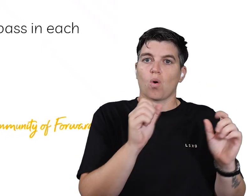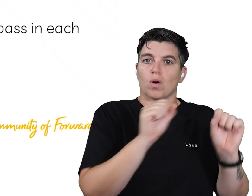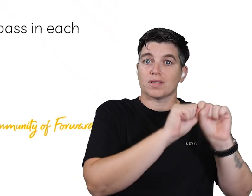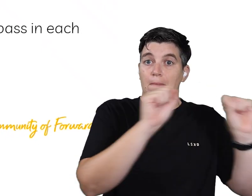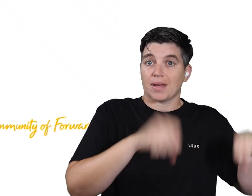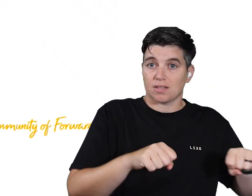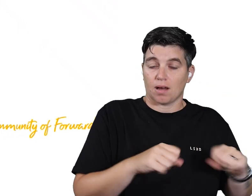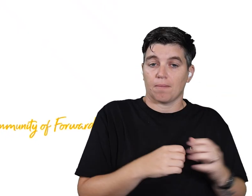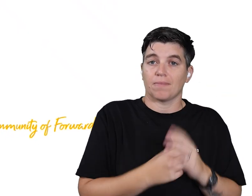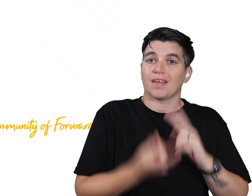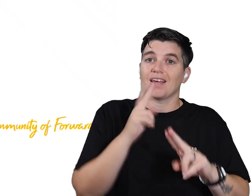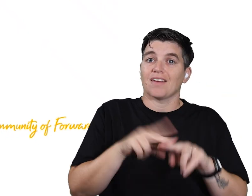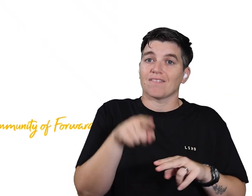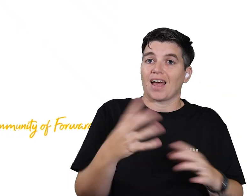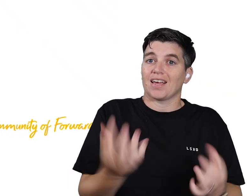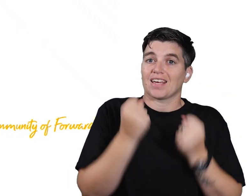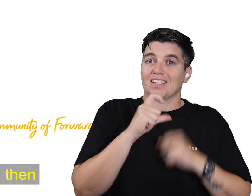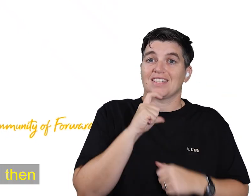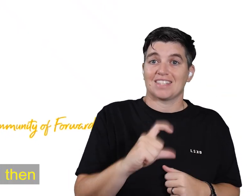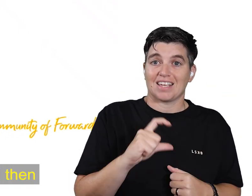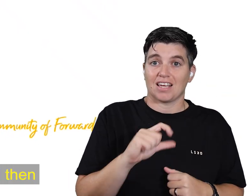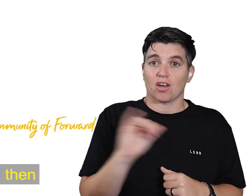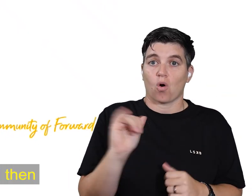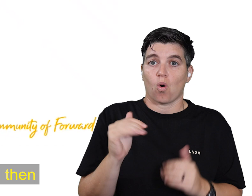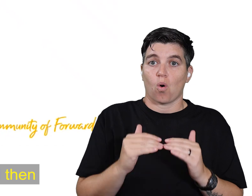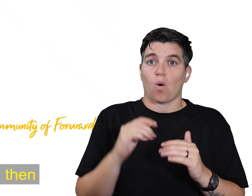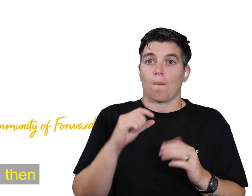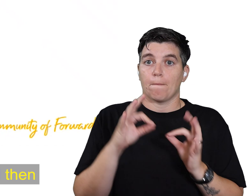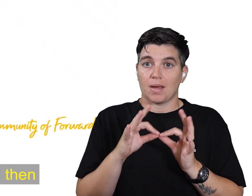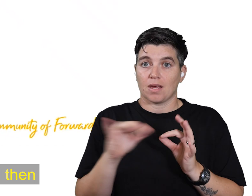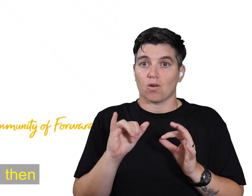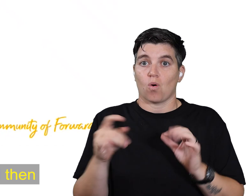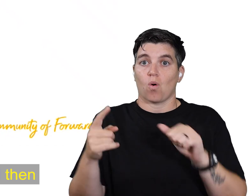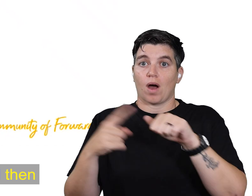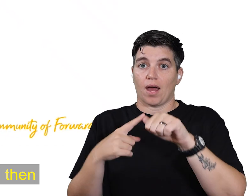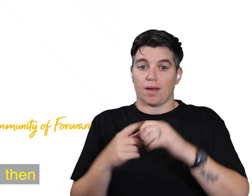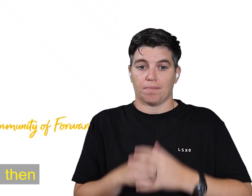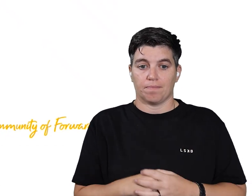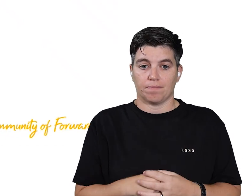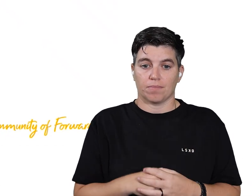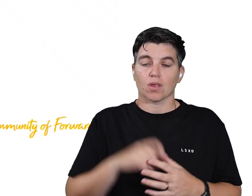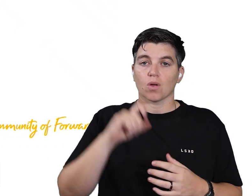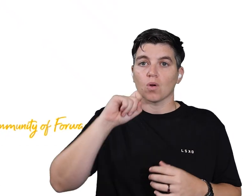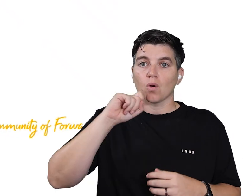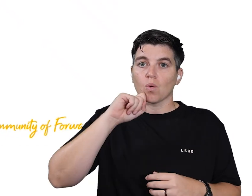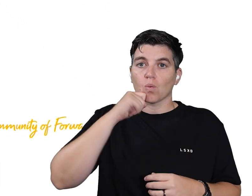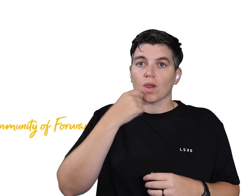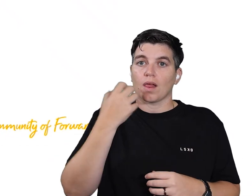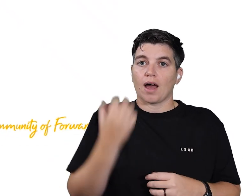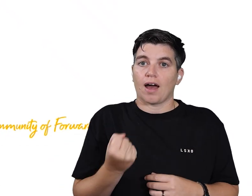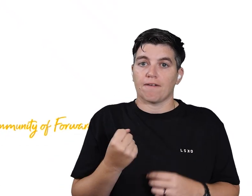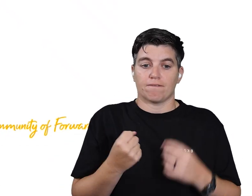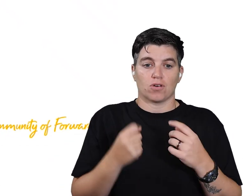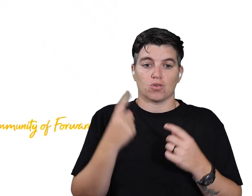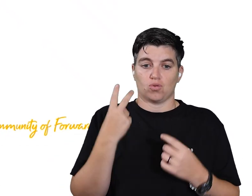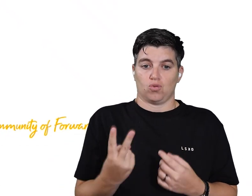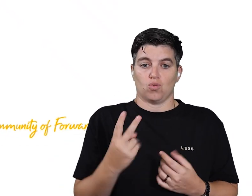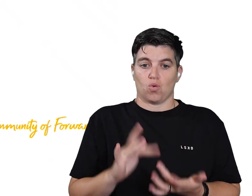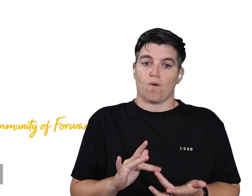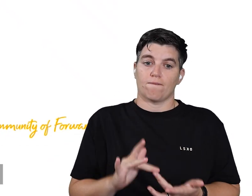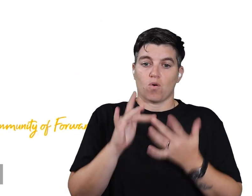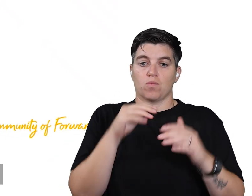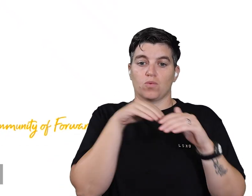result. Students will complete 2 formative internal assessments in Unit 1 and then 1 formative internal assessment in Unit